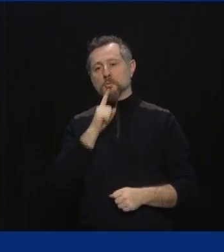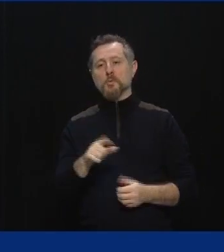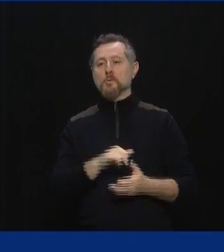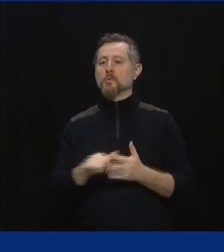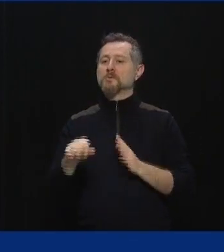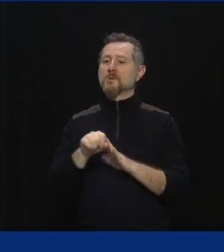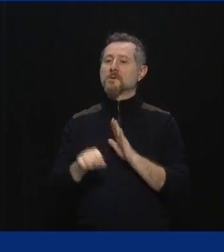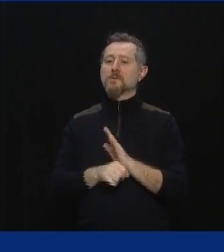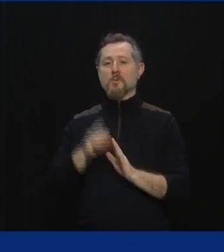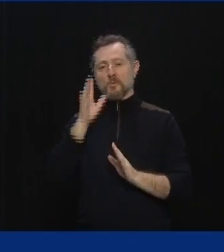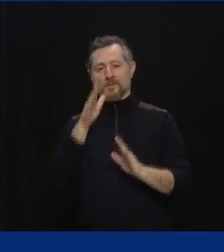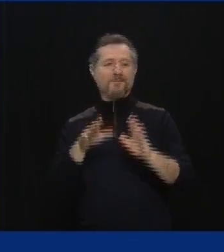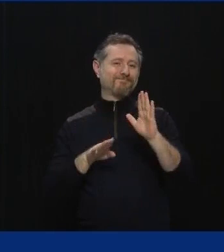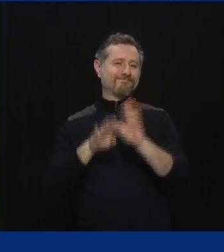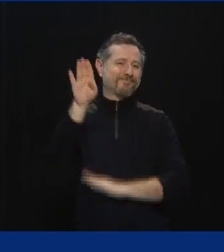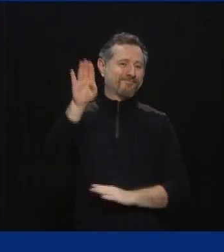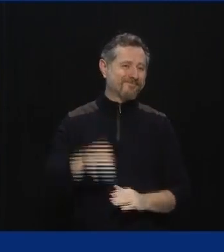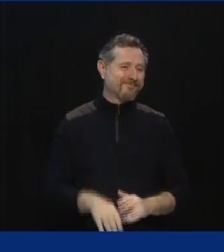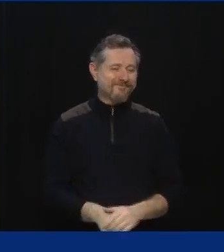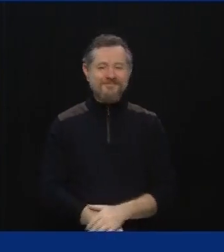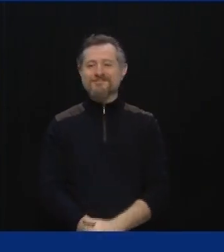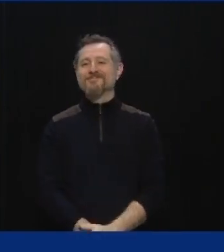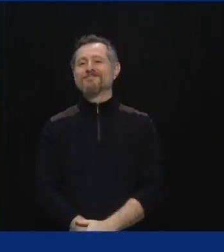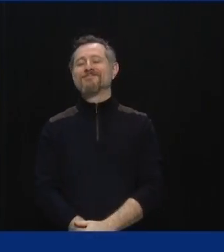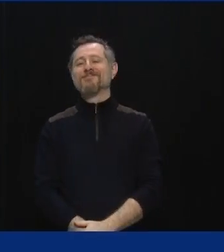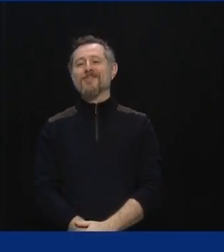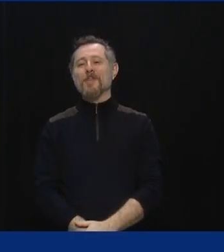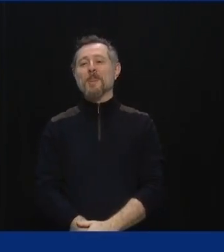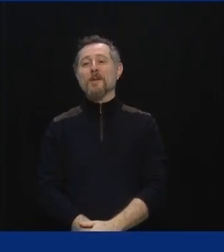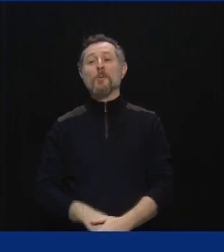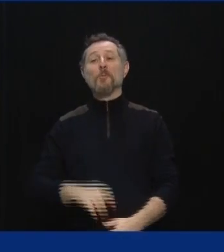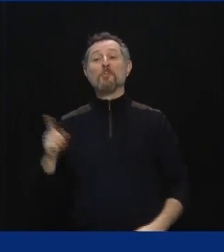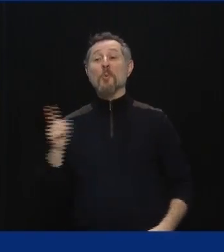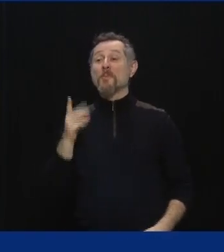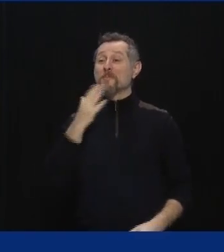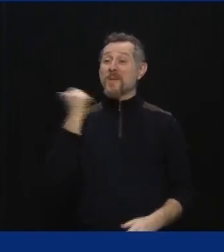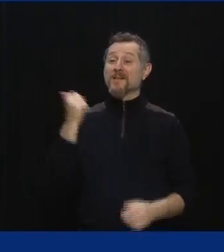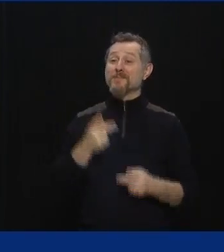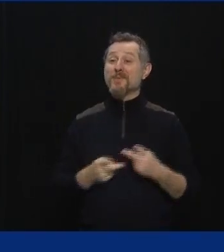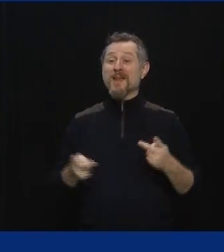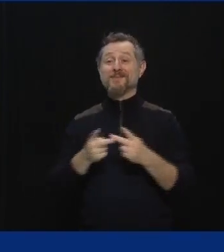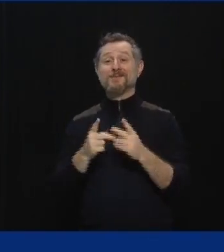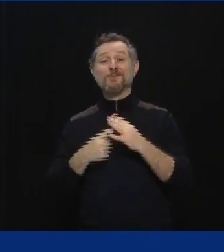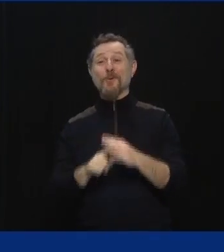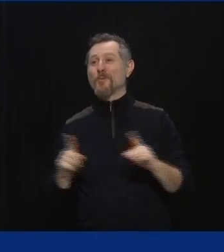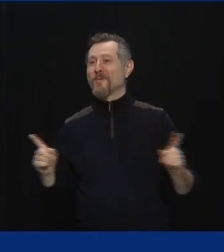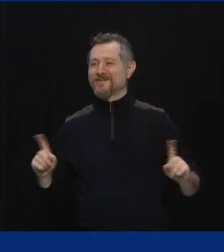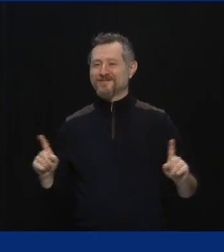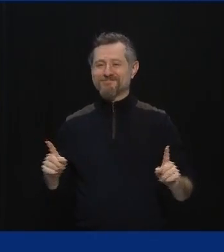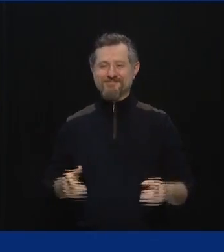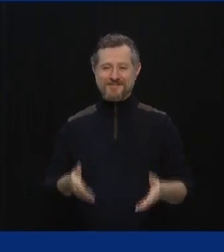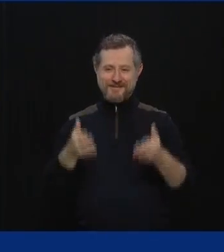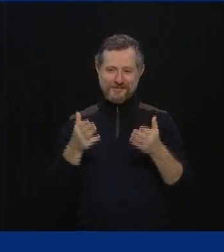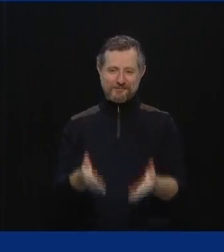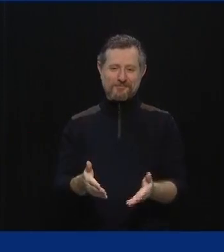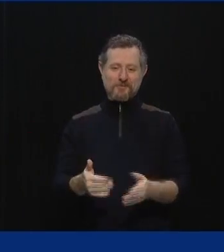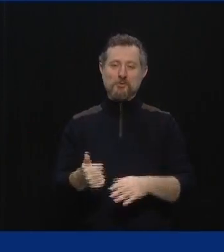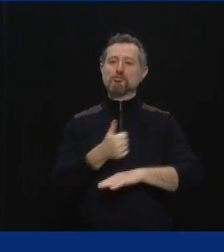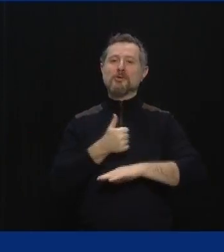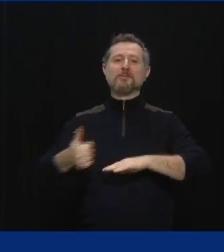grows. And no better place to start than the transportation